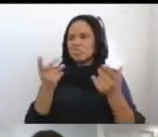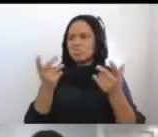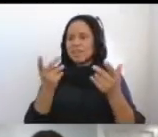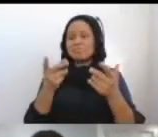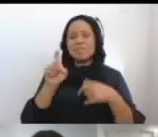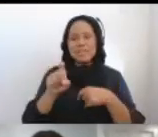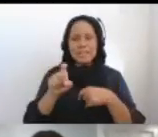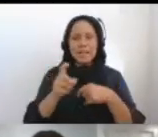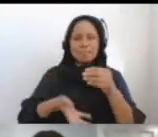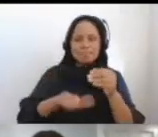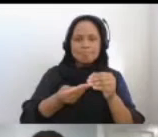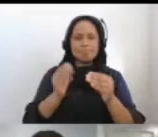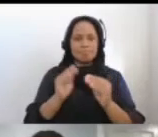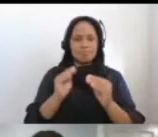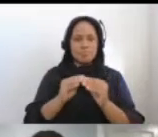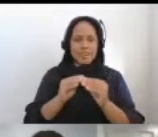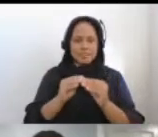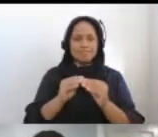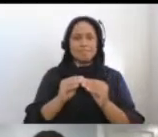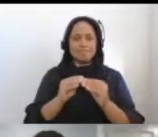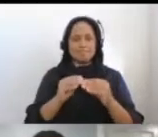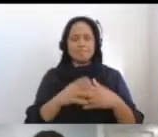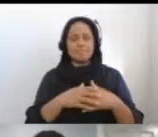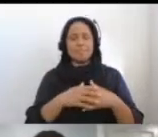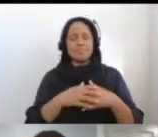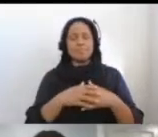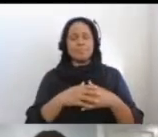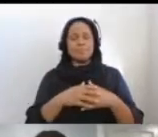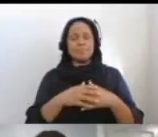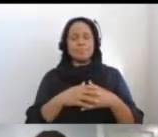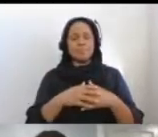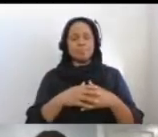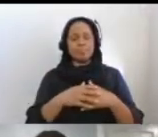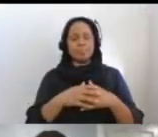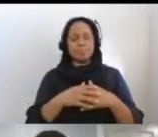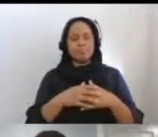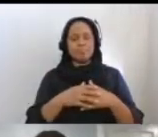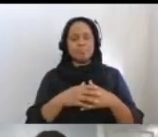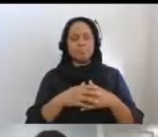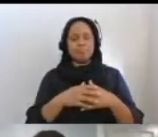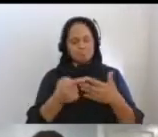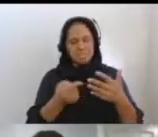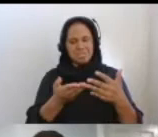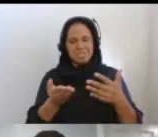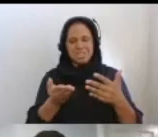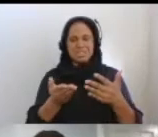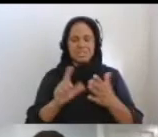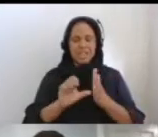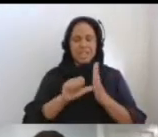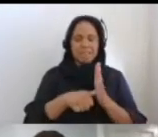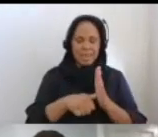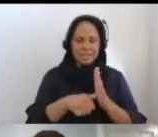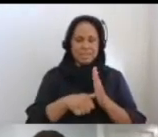that. So these are things that impact how much money a participant can